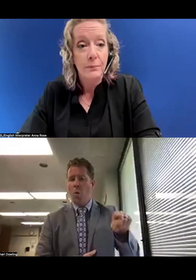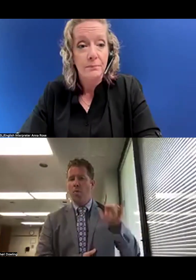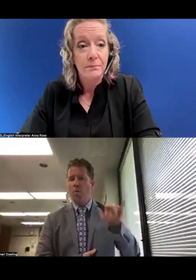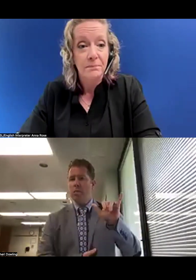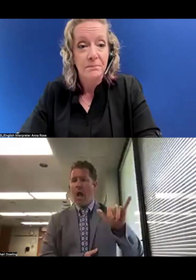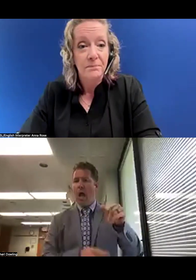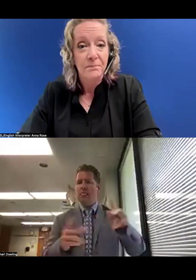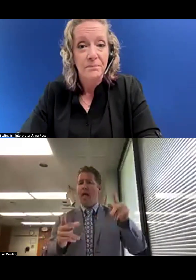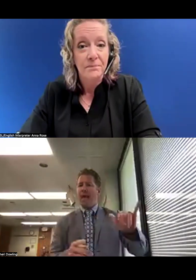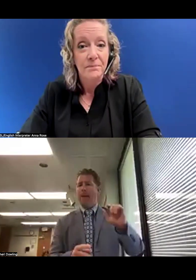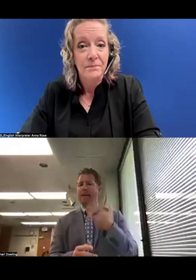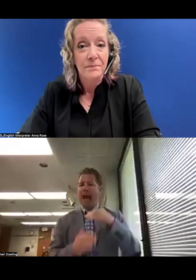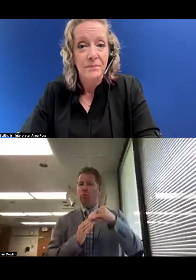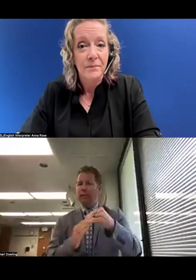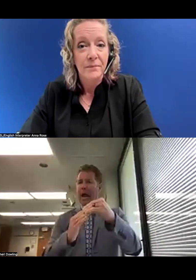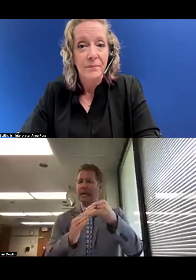children?"